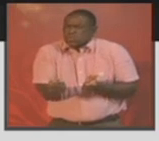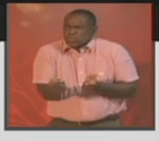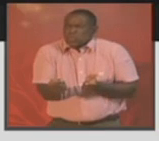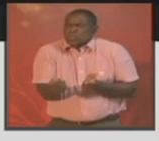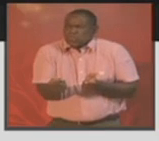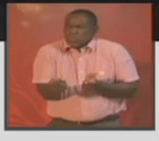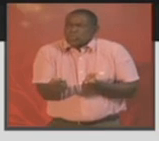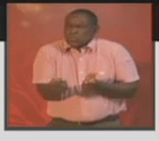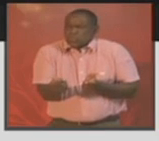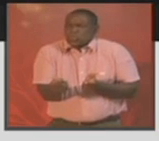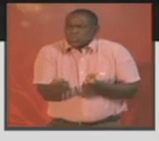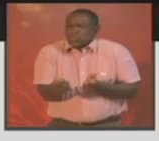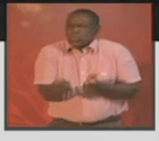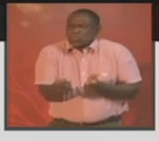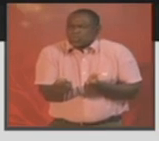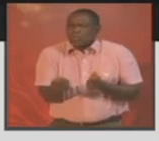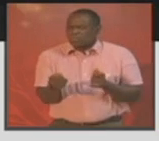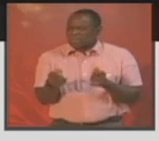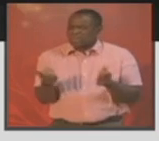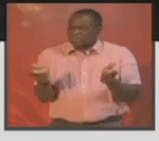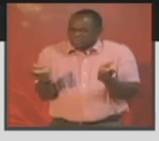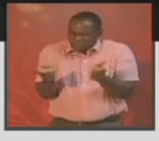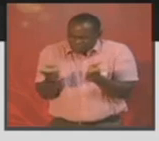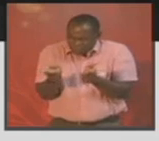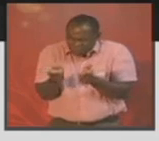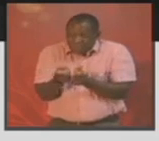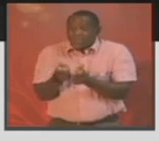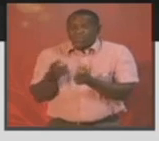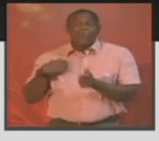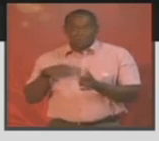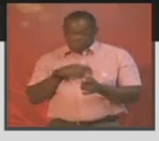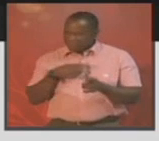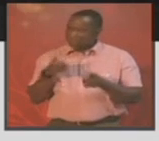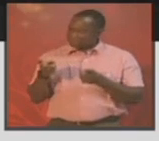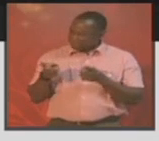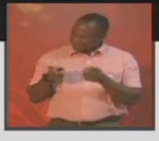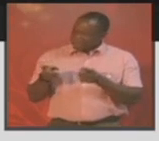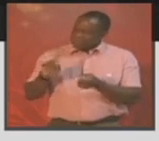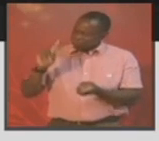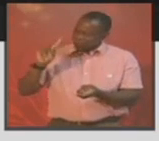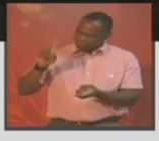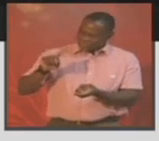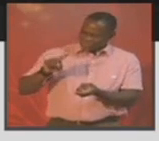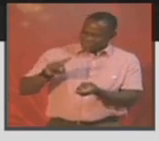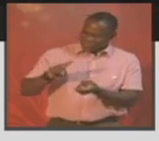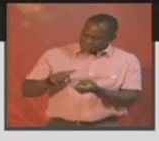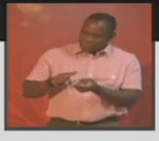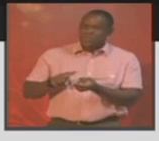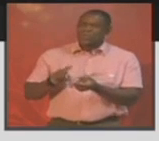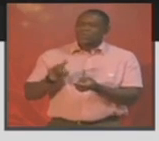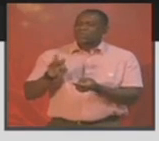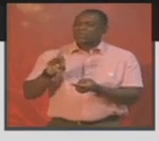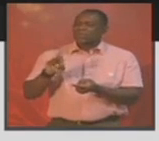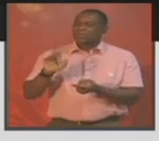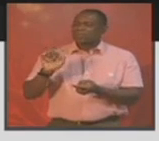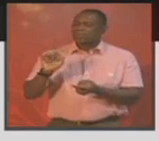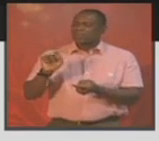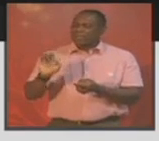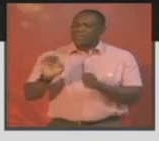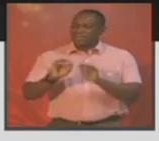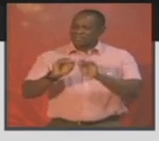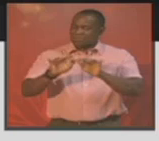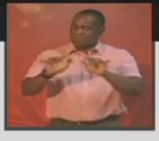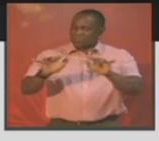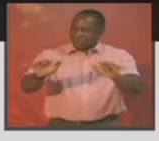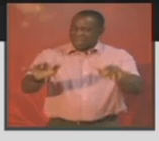bottom is what we call constricted, showing that we have managed to reduce the rate of spread among that